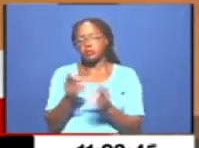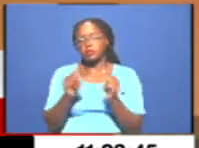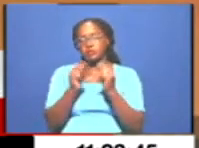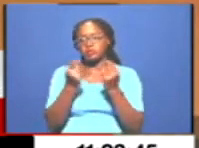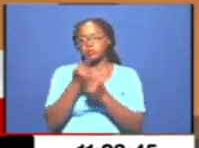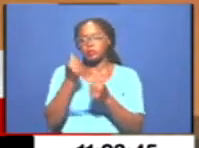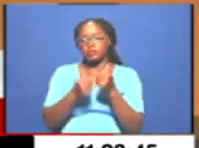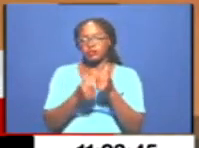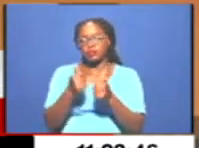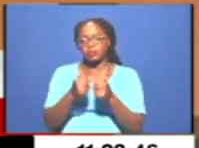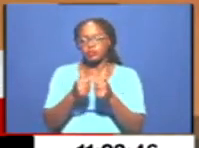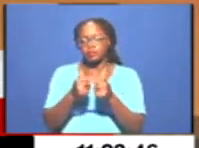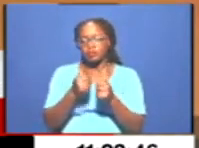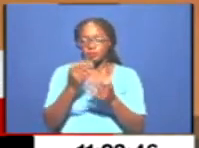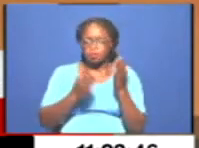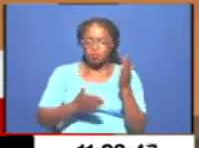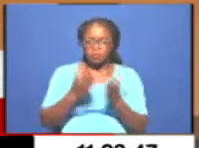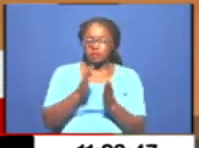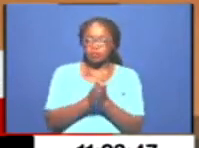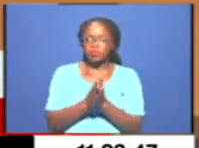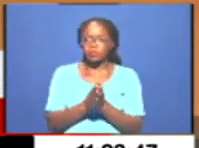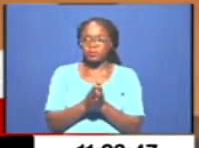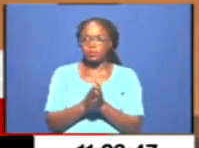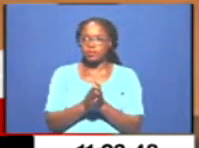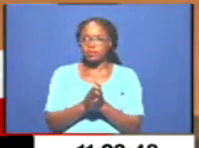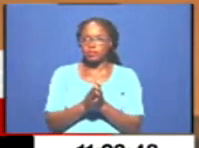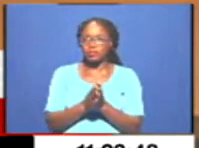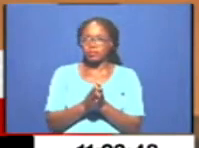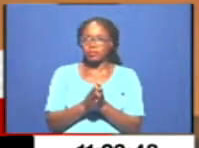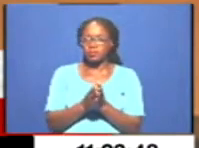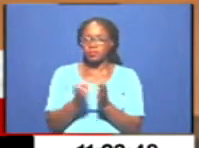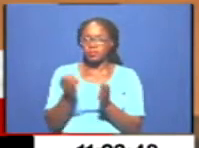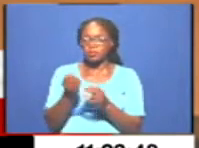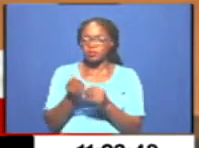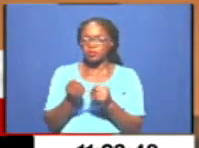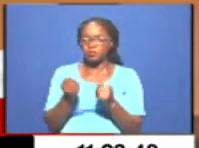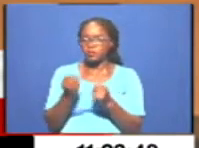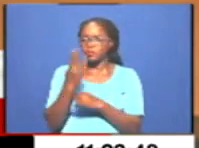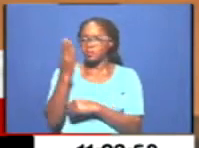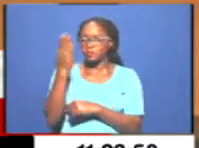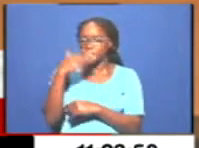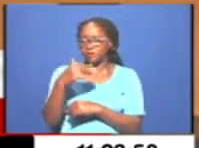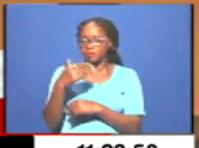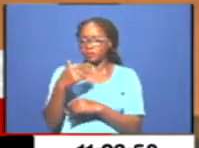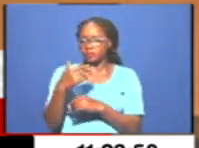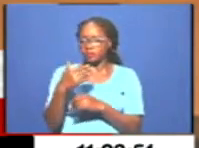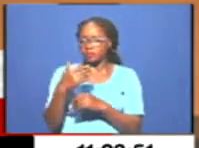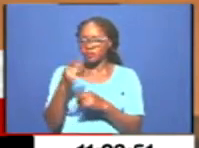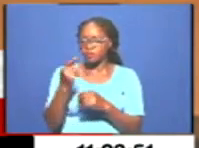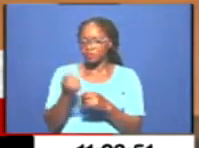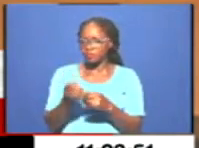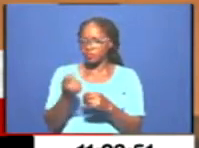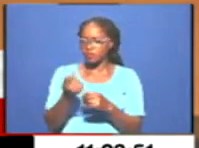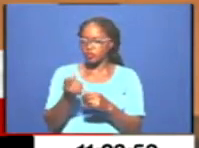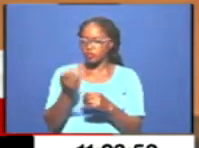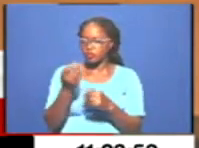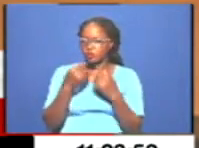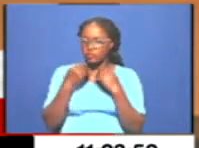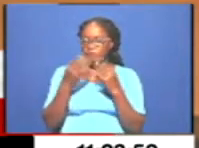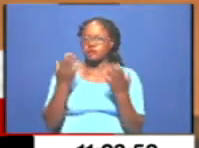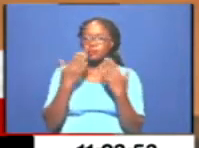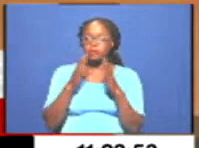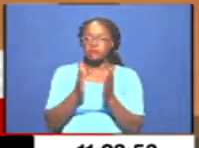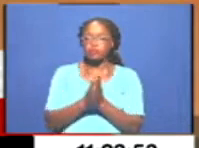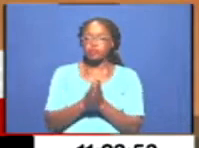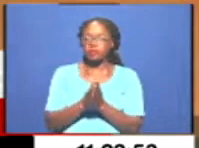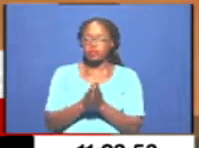running probably within the next in less than 14 days. We are hoping that this week we can be able to meet our federations, give them the